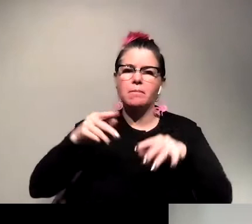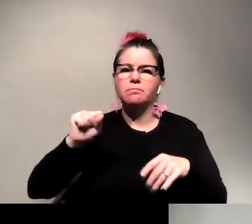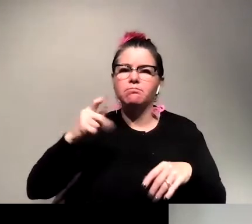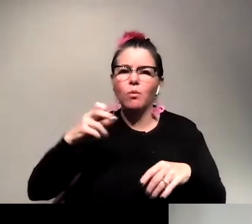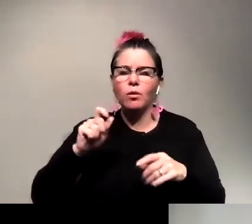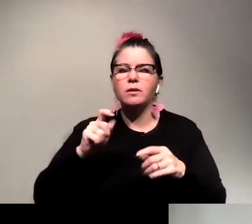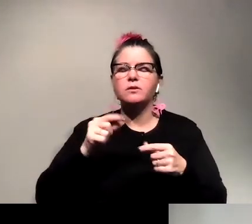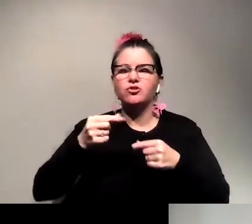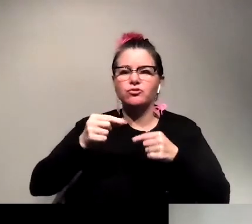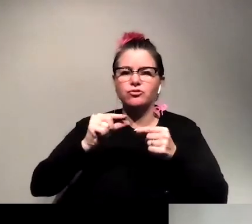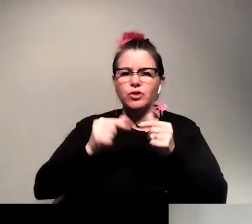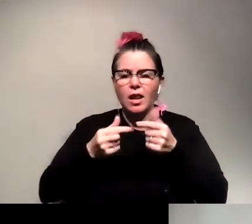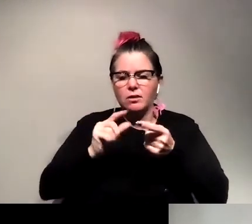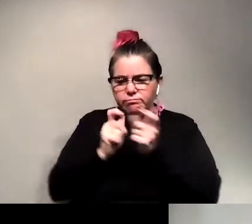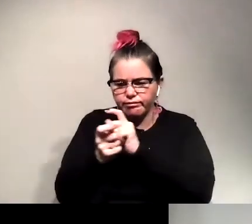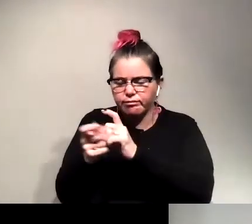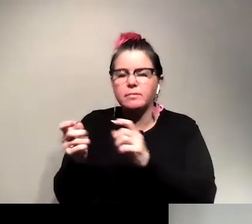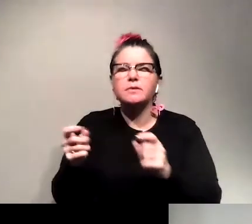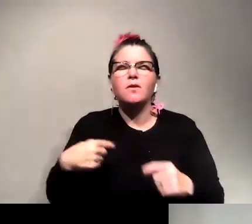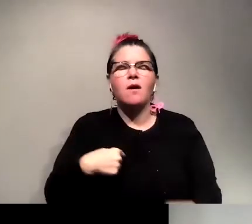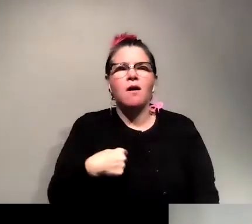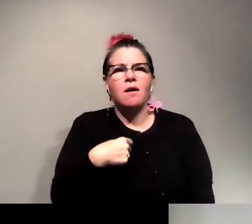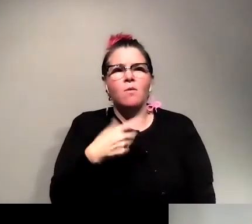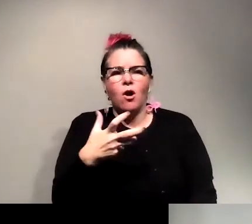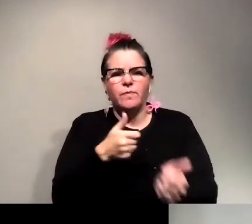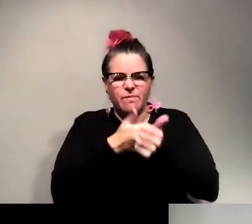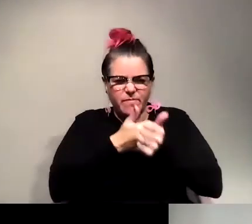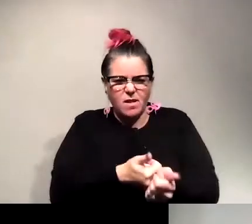change. And so I would like to track how